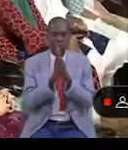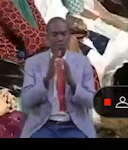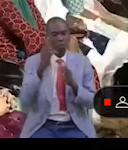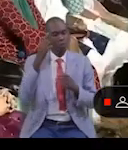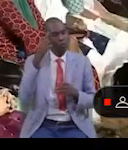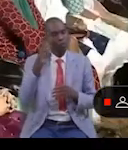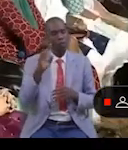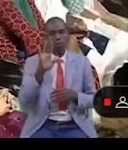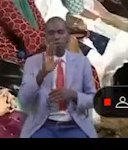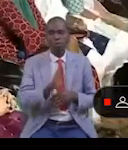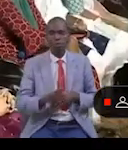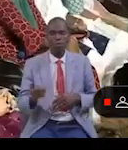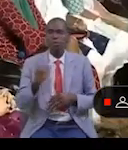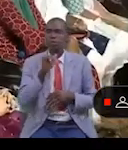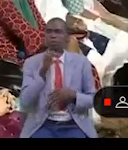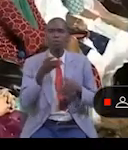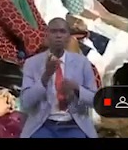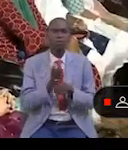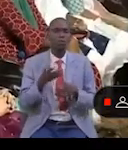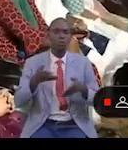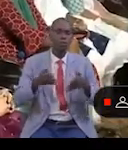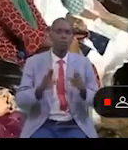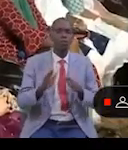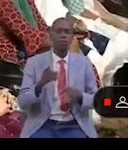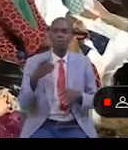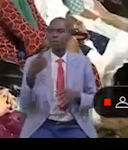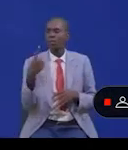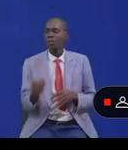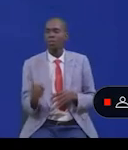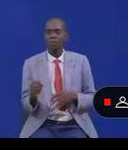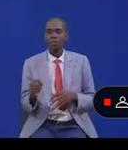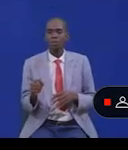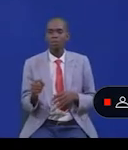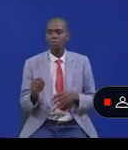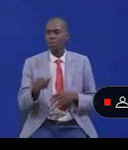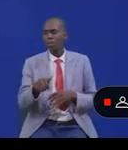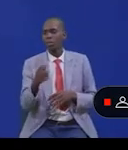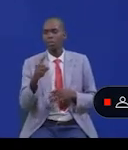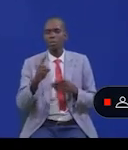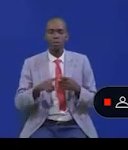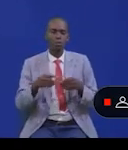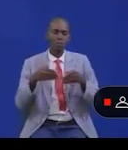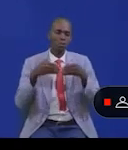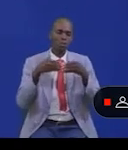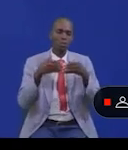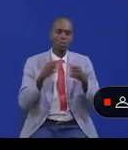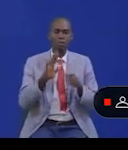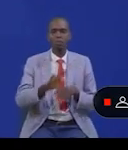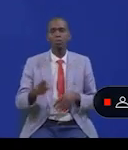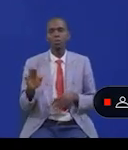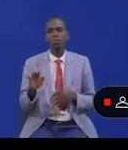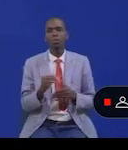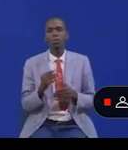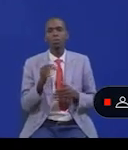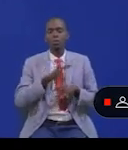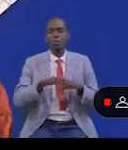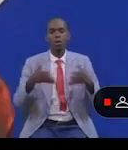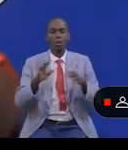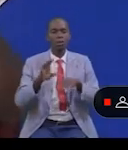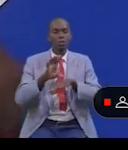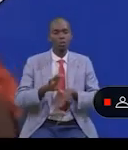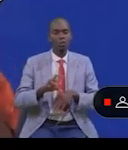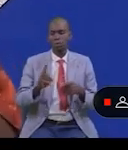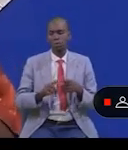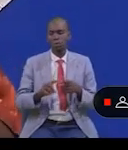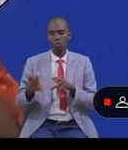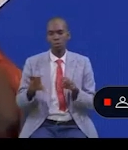not just allowing the marks card to decide what their future is. That's a big mistake our Indian culture does. Go